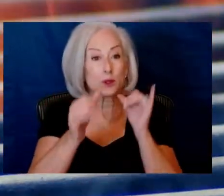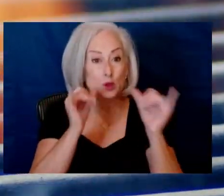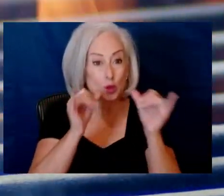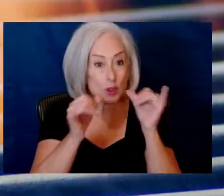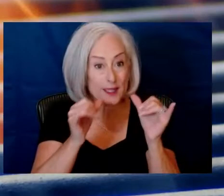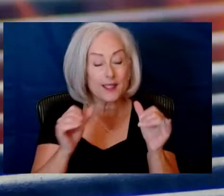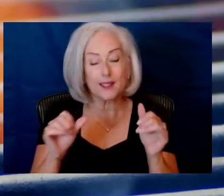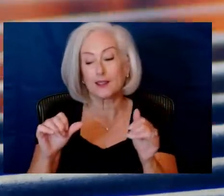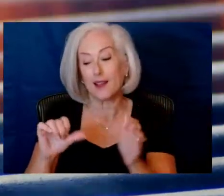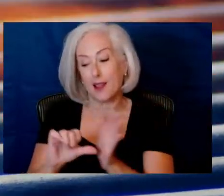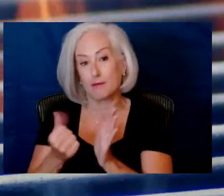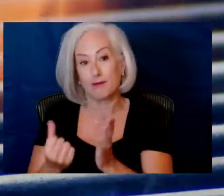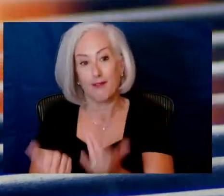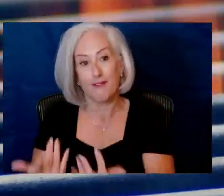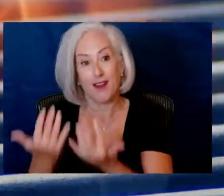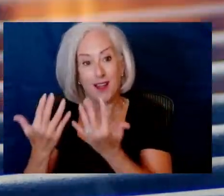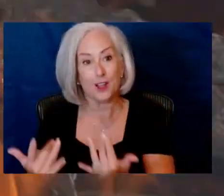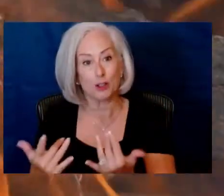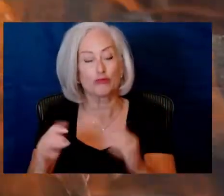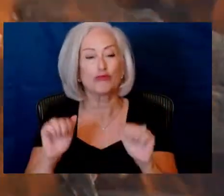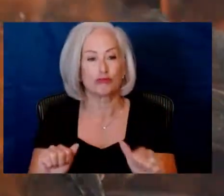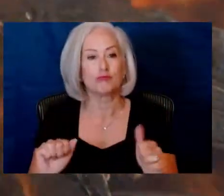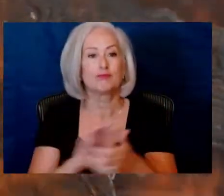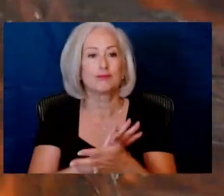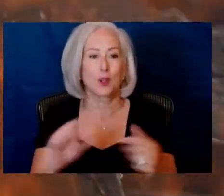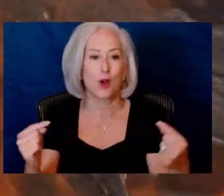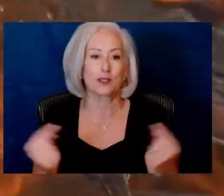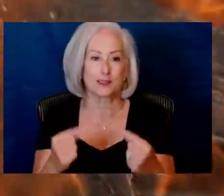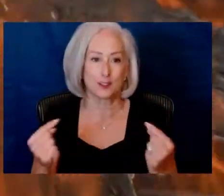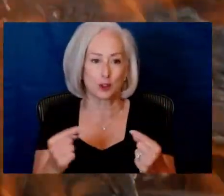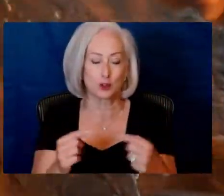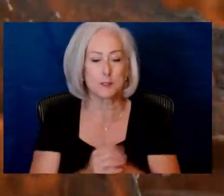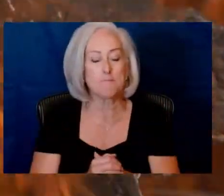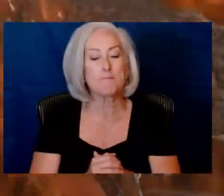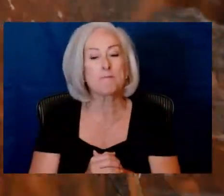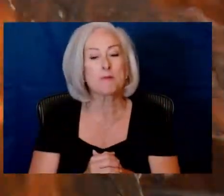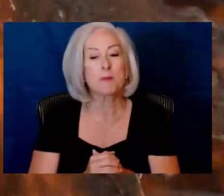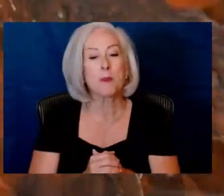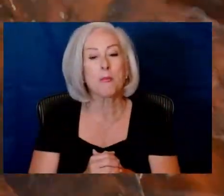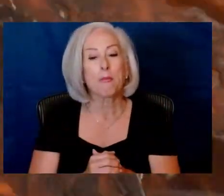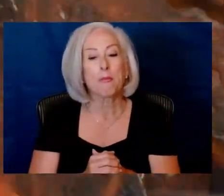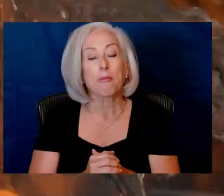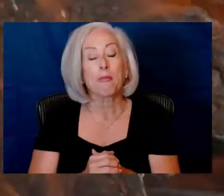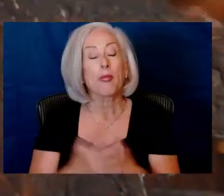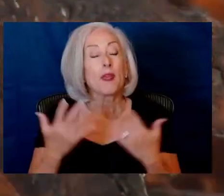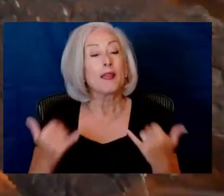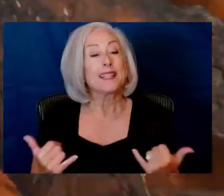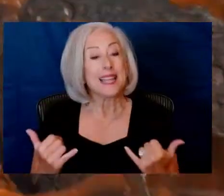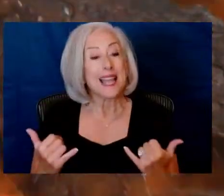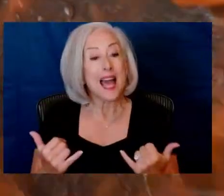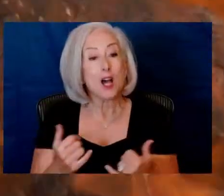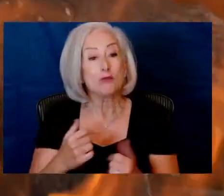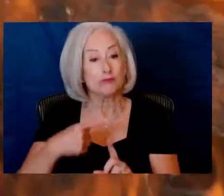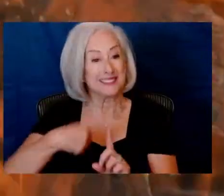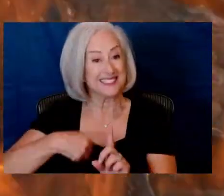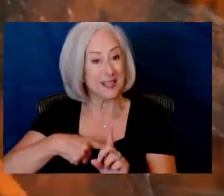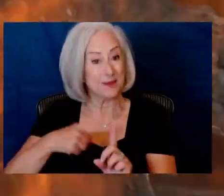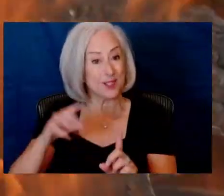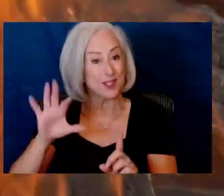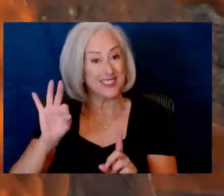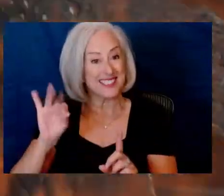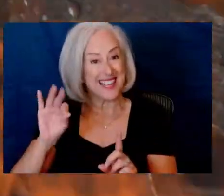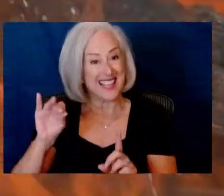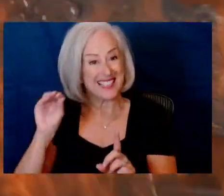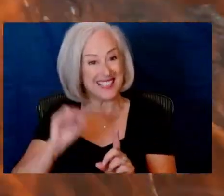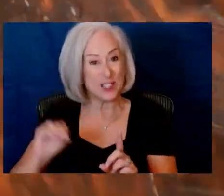also. And finally, like we have been having those 90-degree days like for a very long stretch. So even